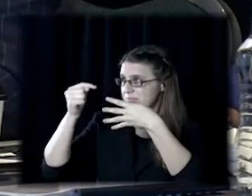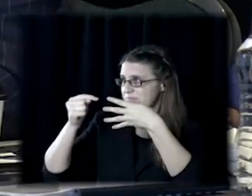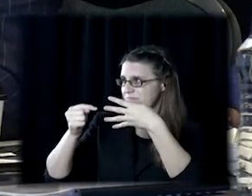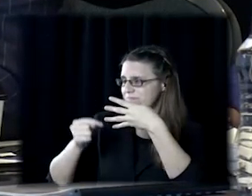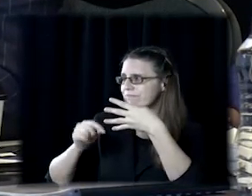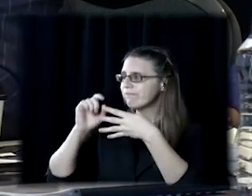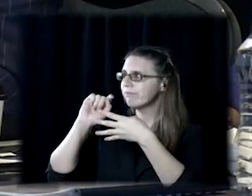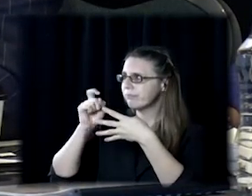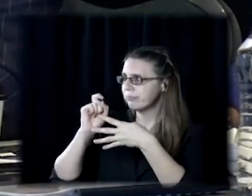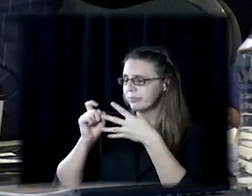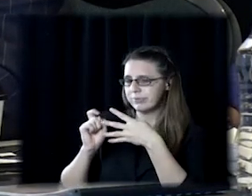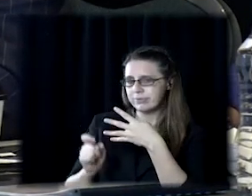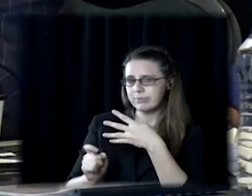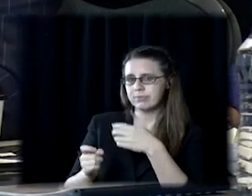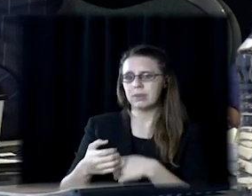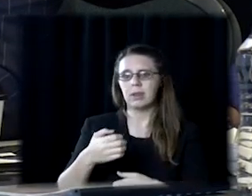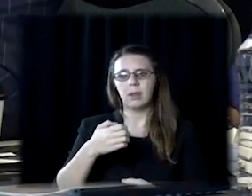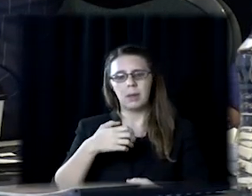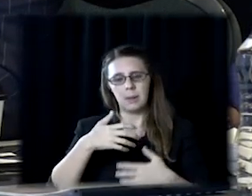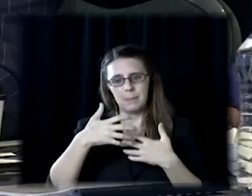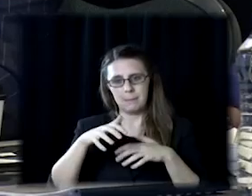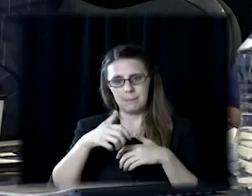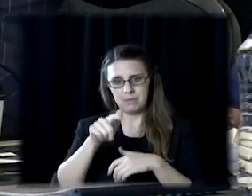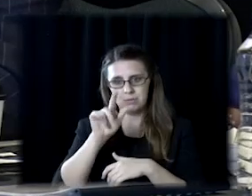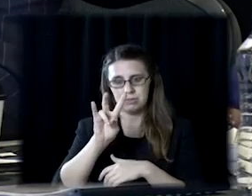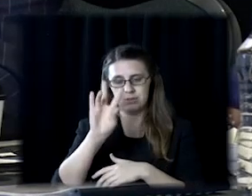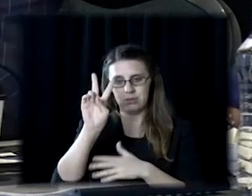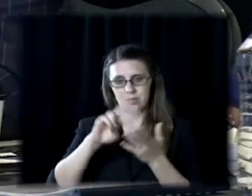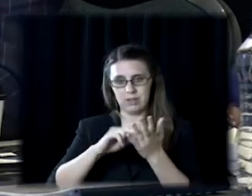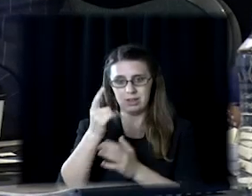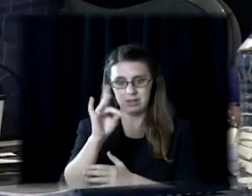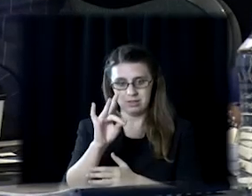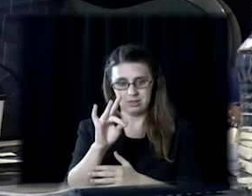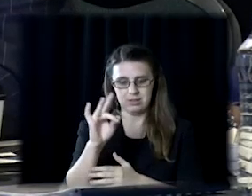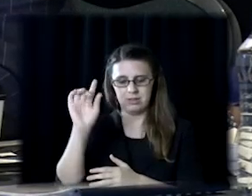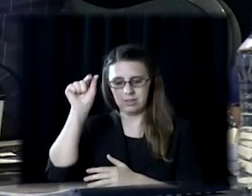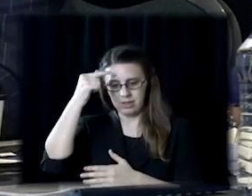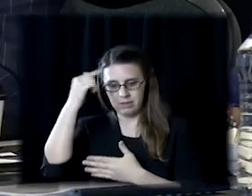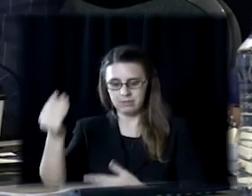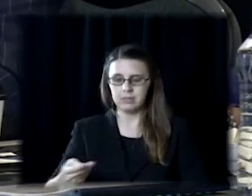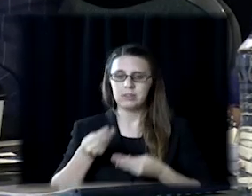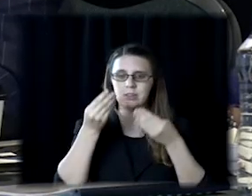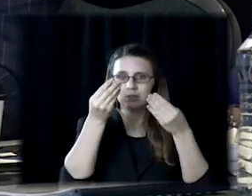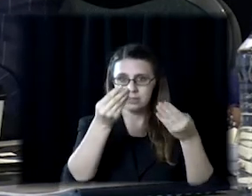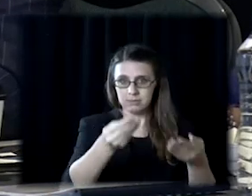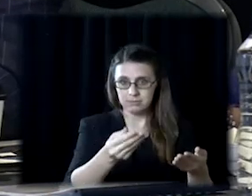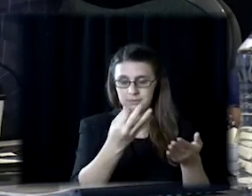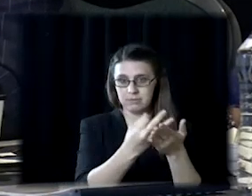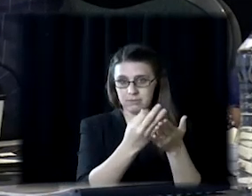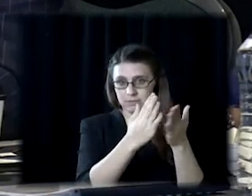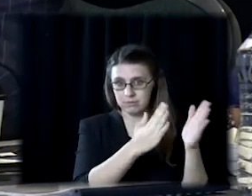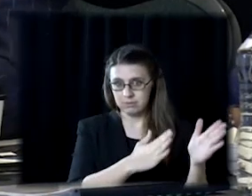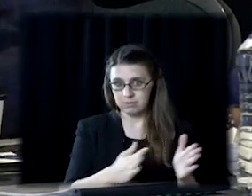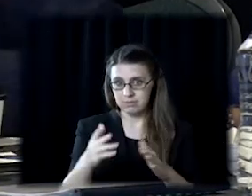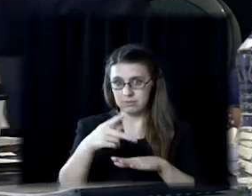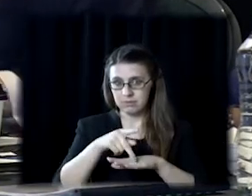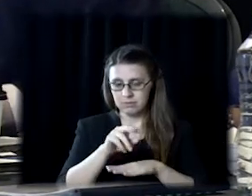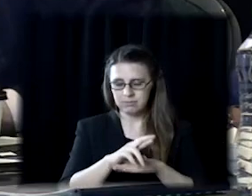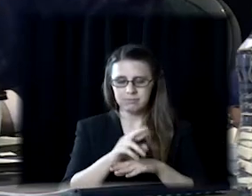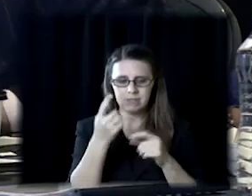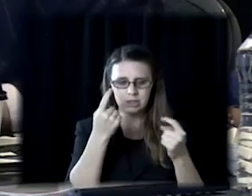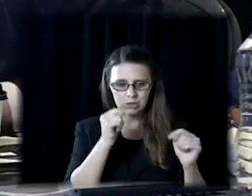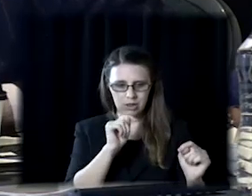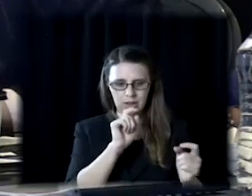on March 27, 2019, the Governor submitted to the Board a proposed fiscal plan for the Commonwealth of Puerto Rico attempting to address the